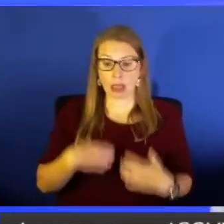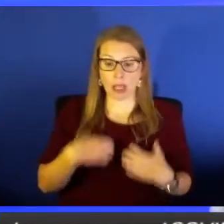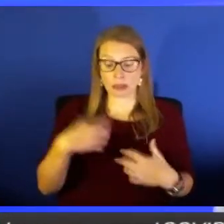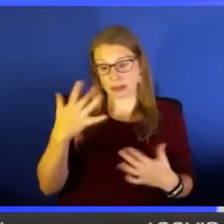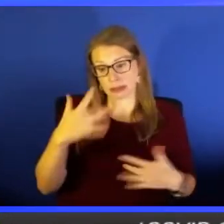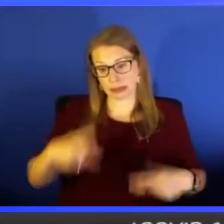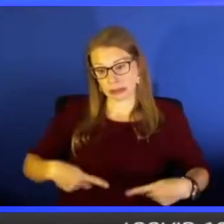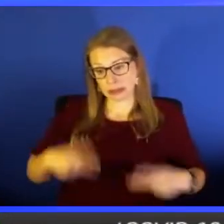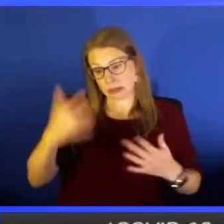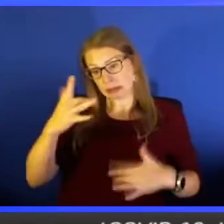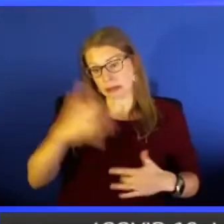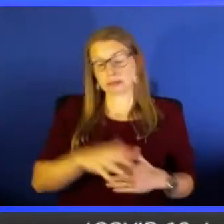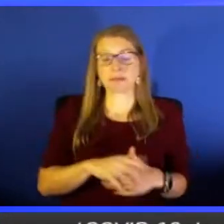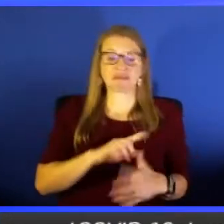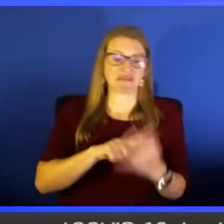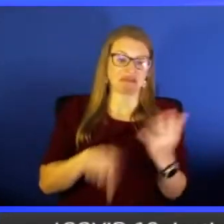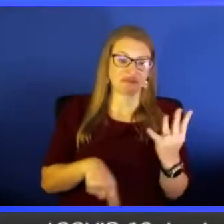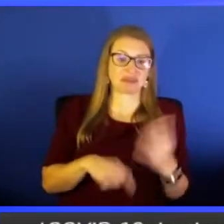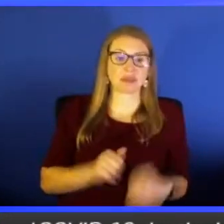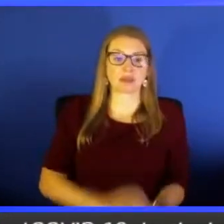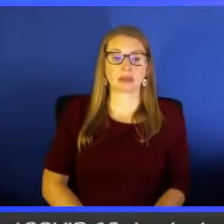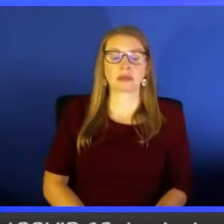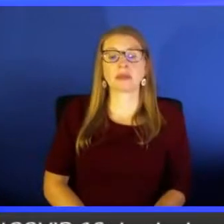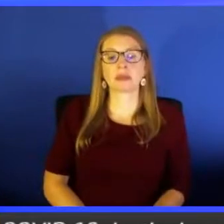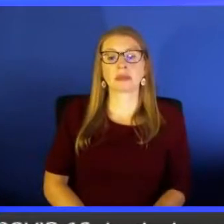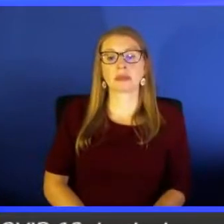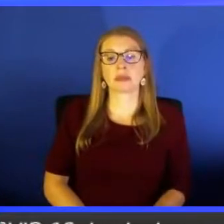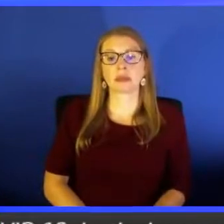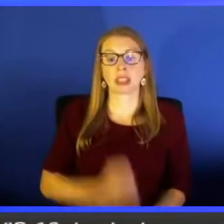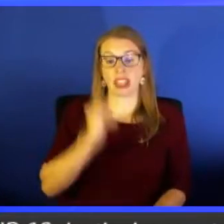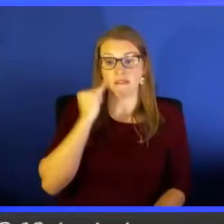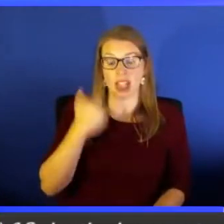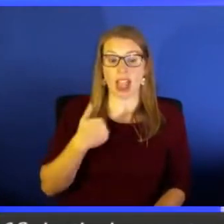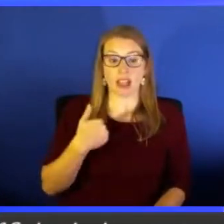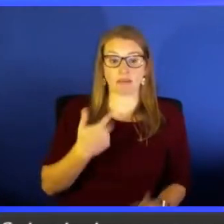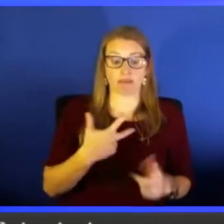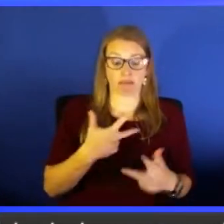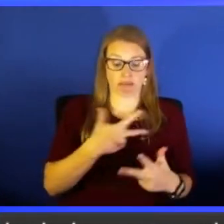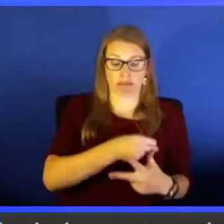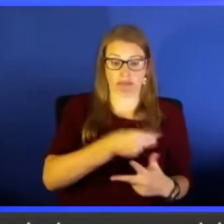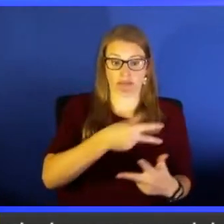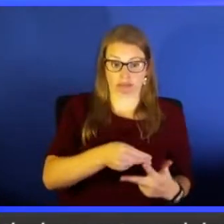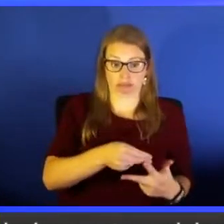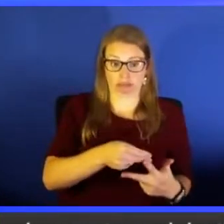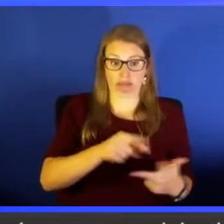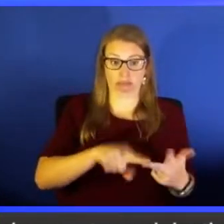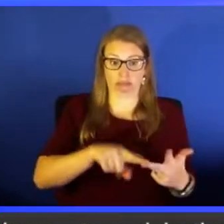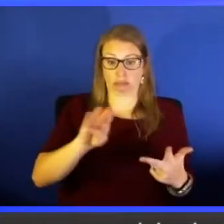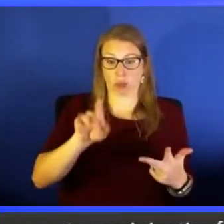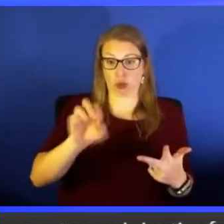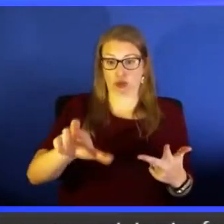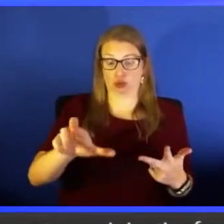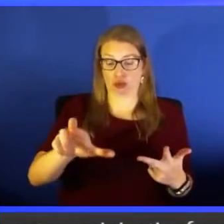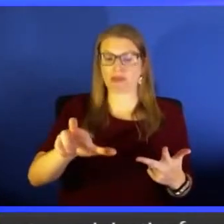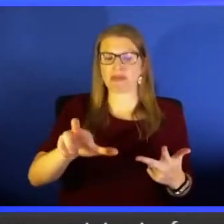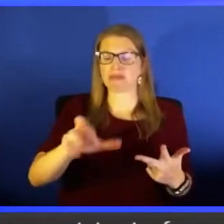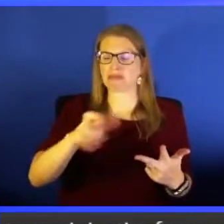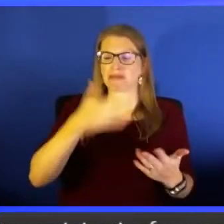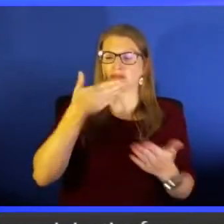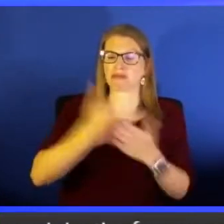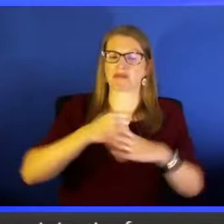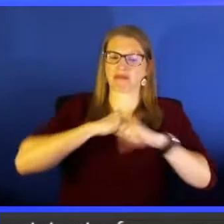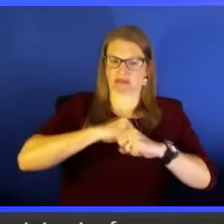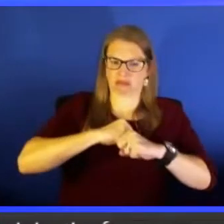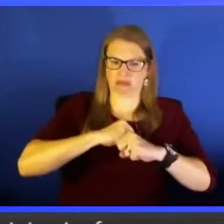if you've had that primary series and you had the booster, you are really well protected. There is data